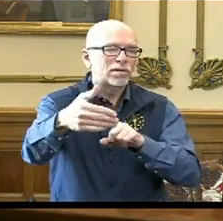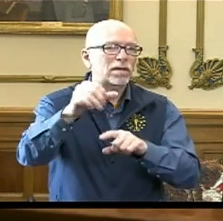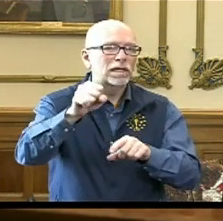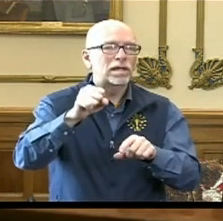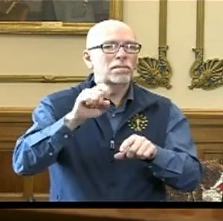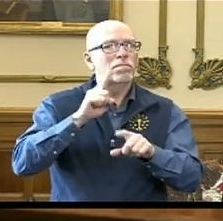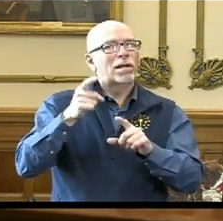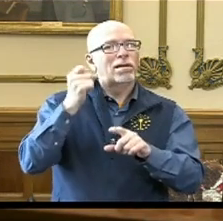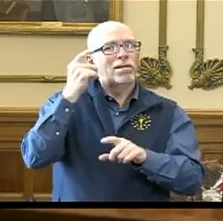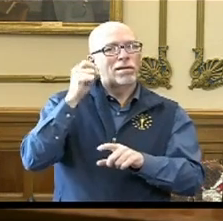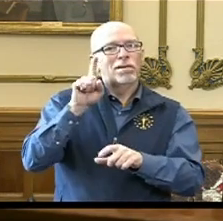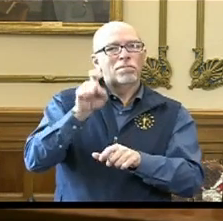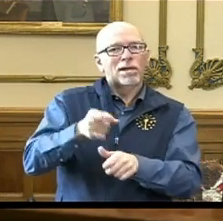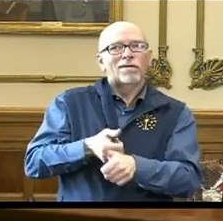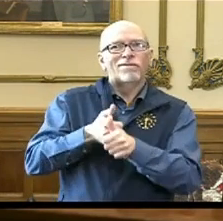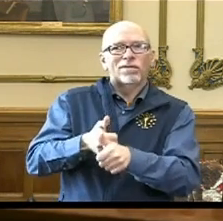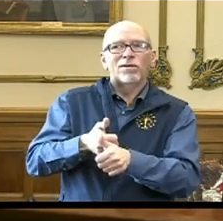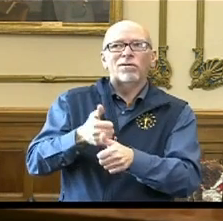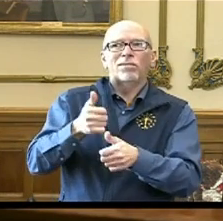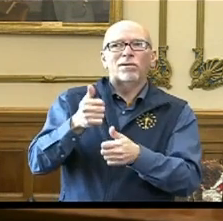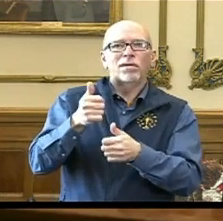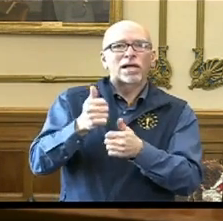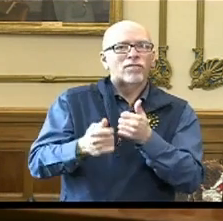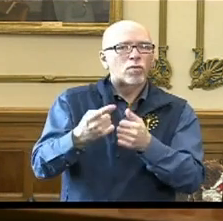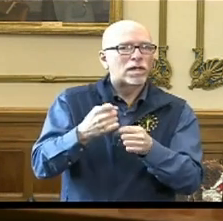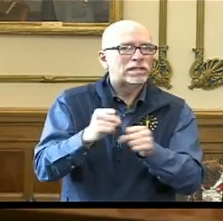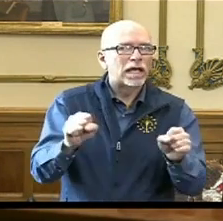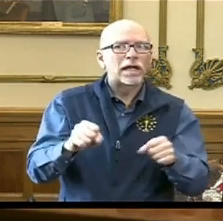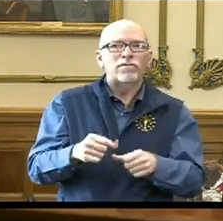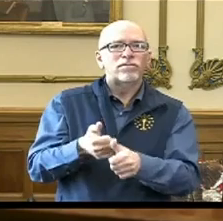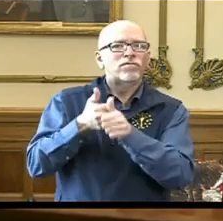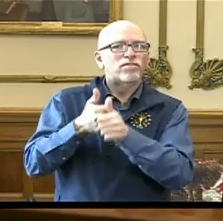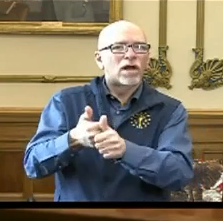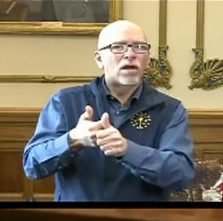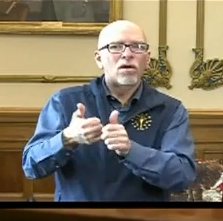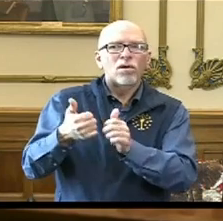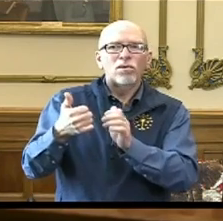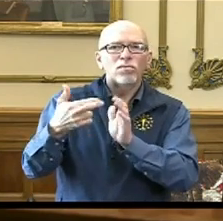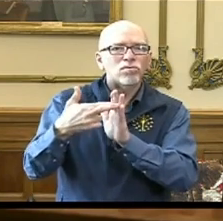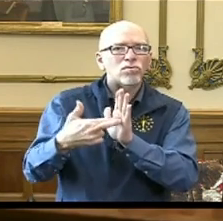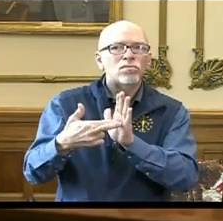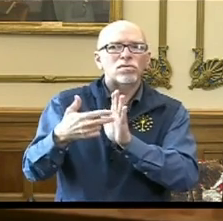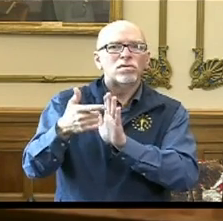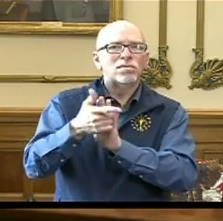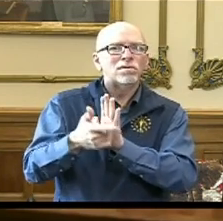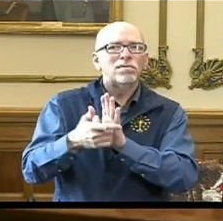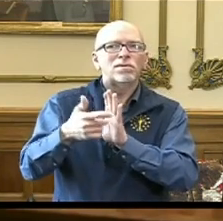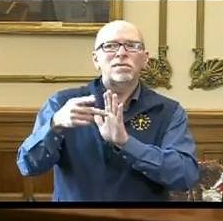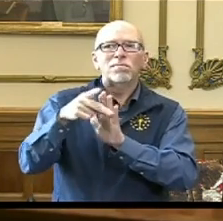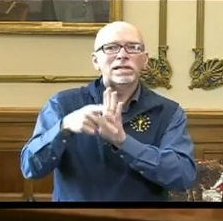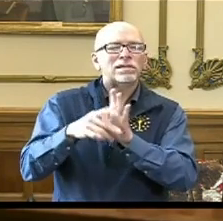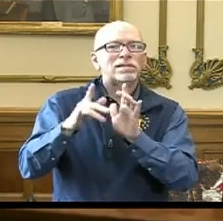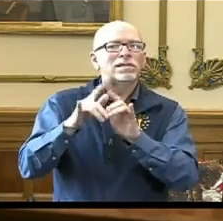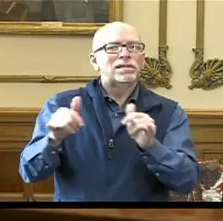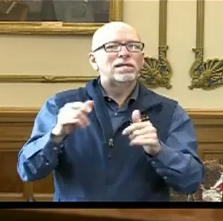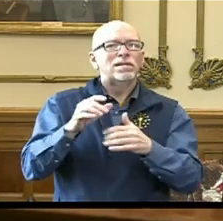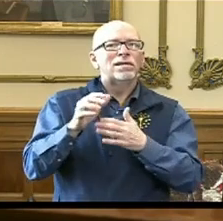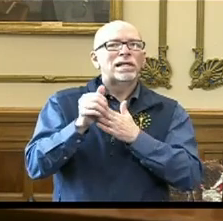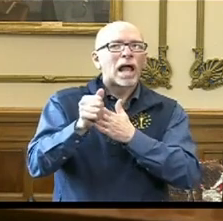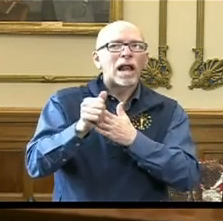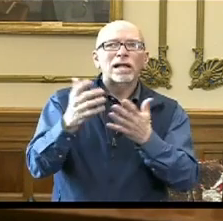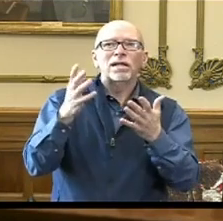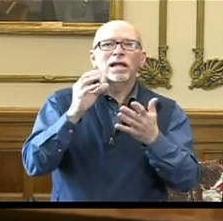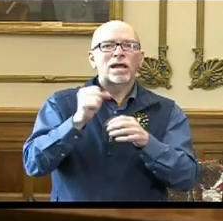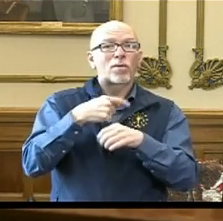based upon keeping everybody safe and adhering to the guidelines. I'm proud of the Du Bois Countyans, where we've been lucky with, I